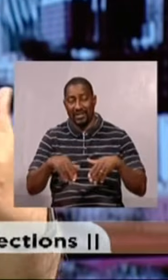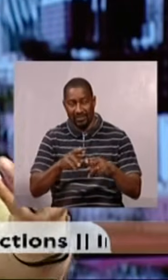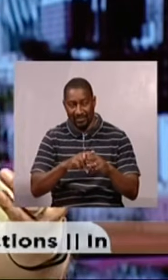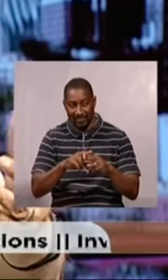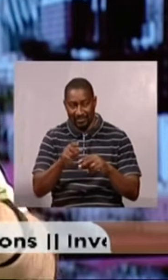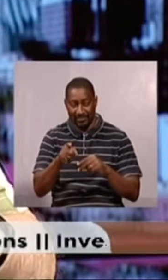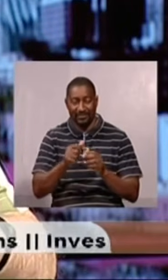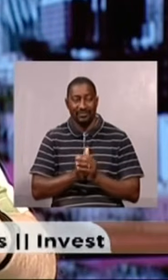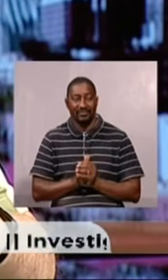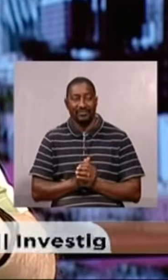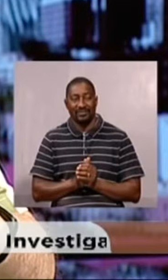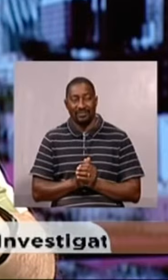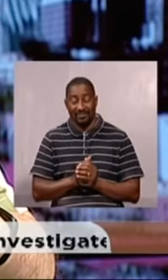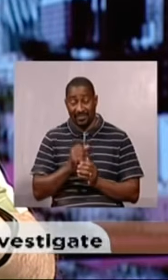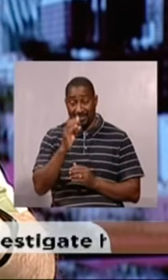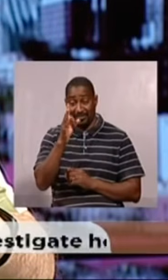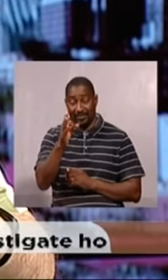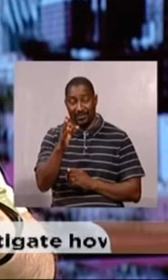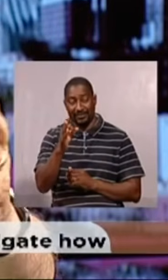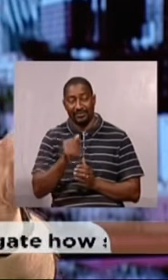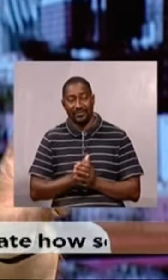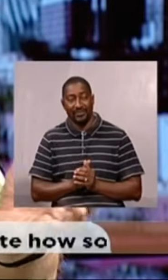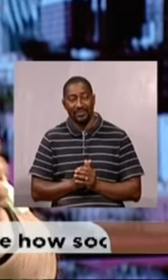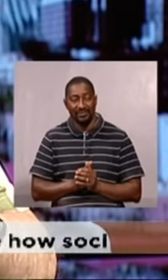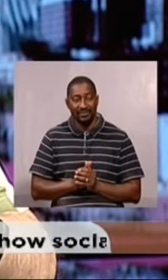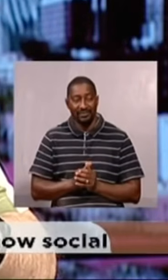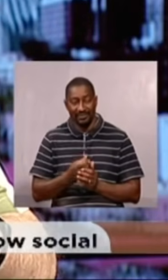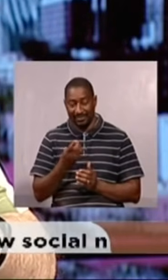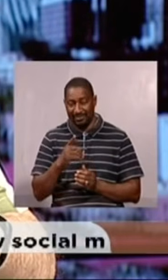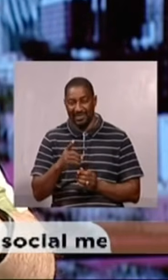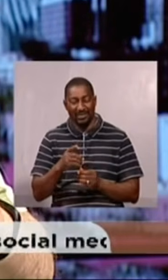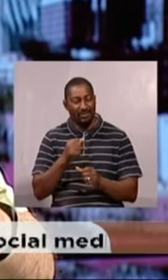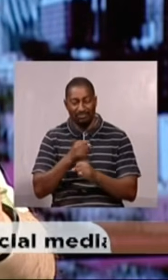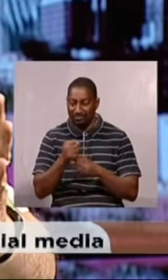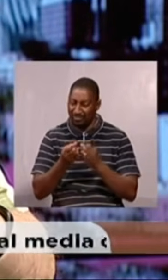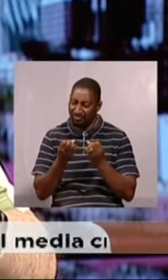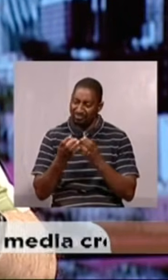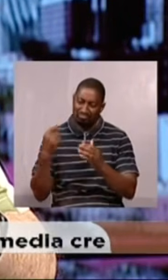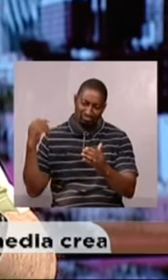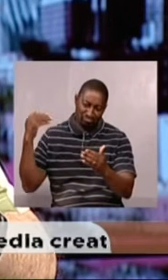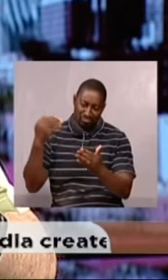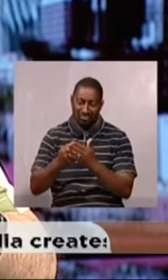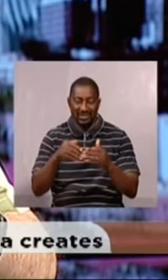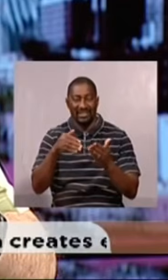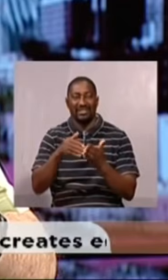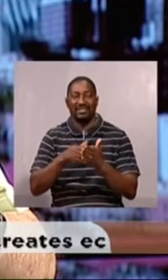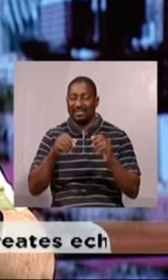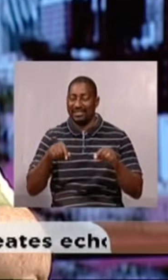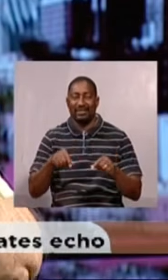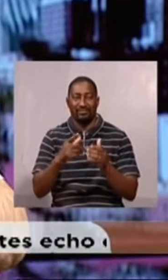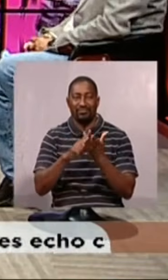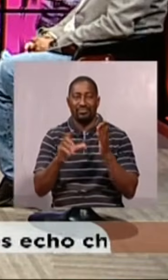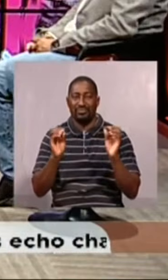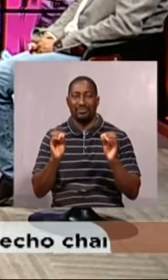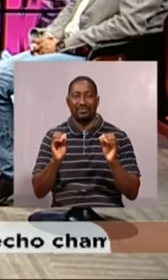these things in the works for quite a few years now. Probably need to finalise some of these laws and regulations. Mr.